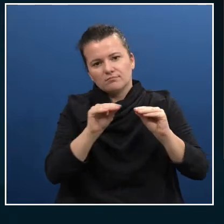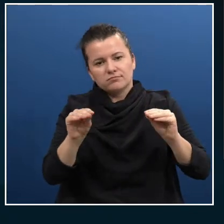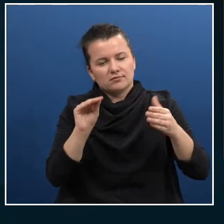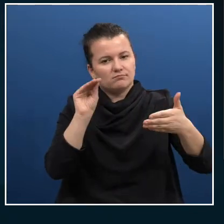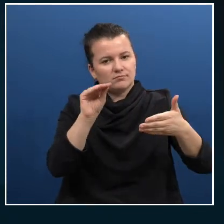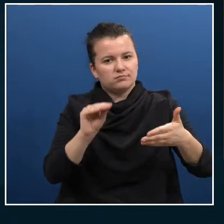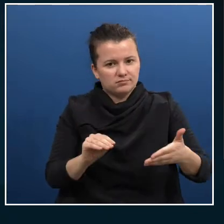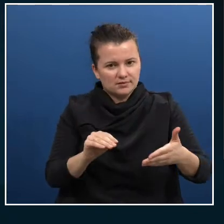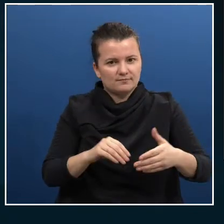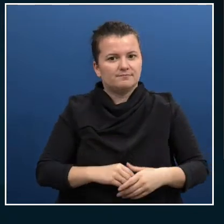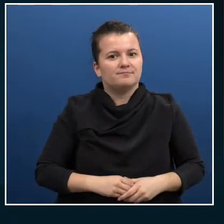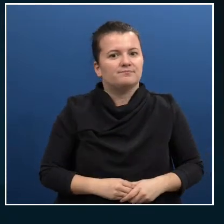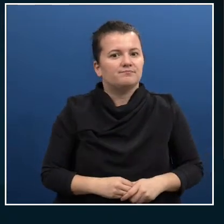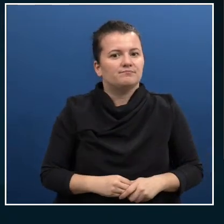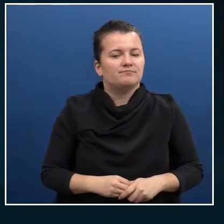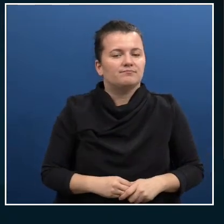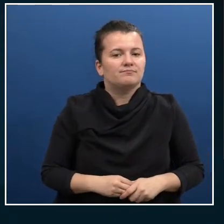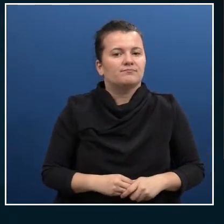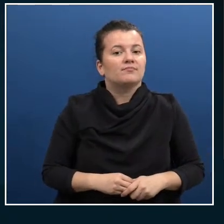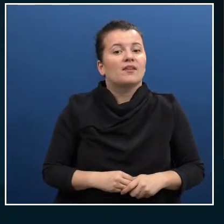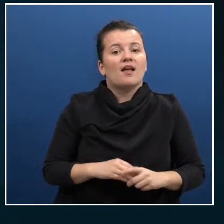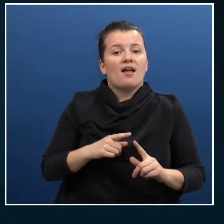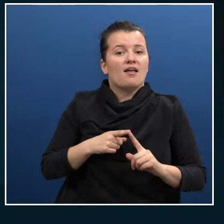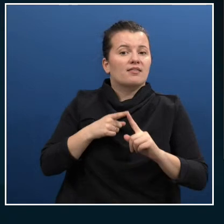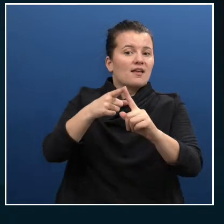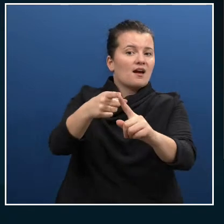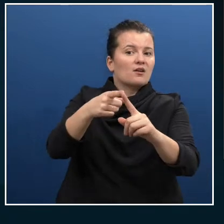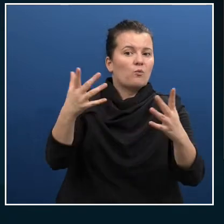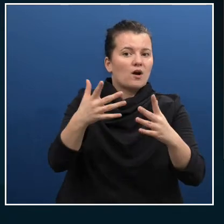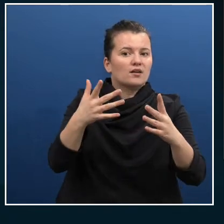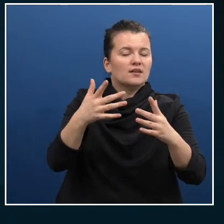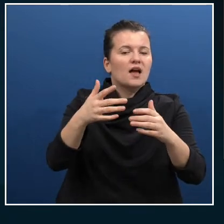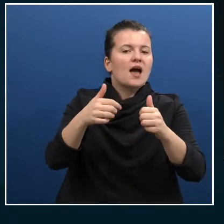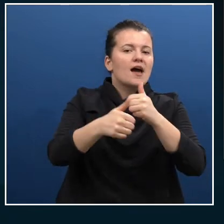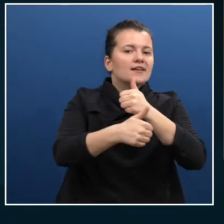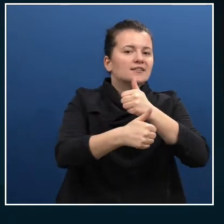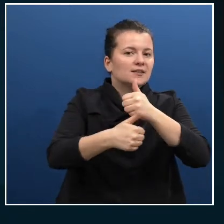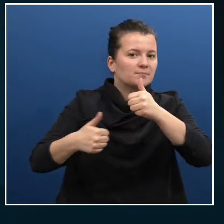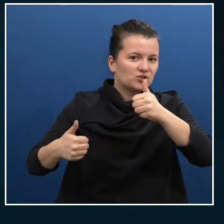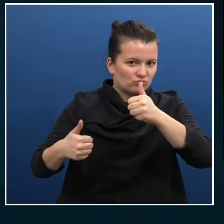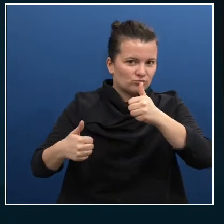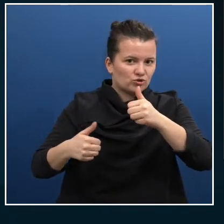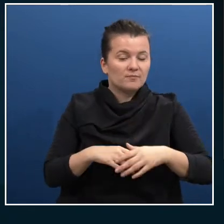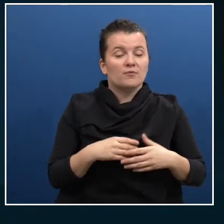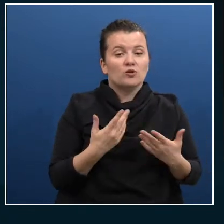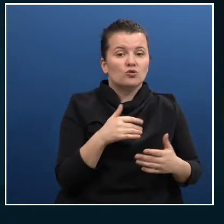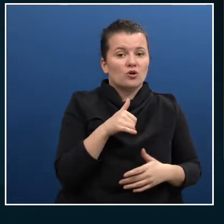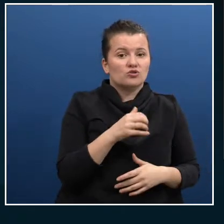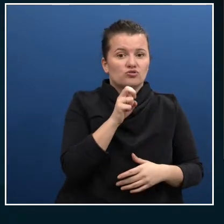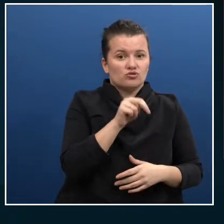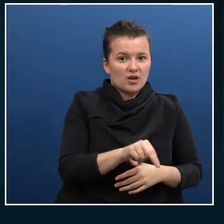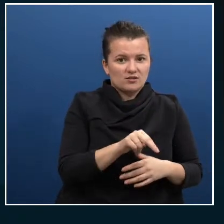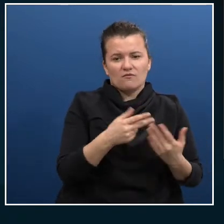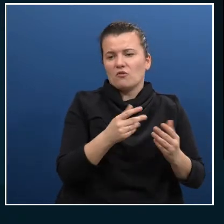here is I'm setting the target scope to subscription. So normally when you deploy a JSON file towards the Azure portal, the target scope is